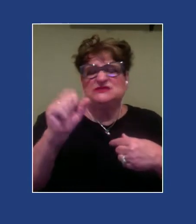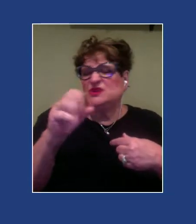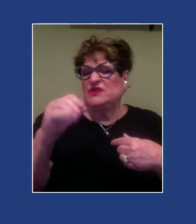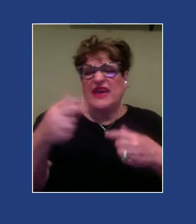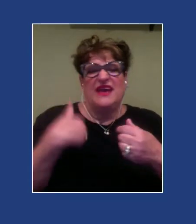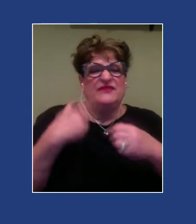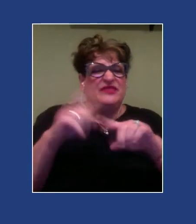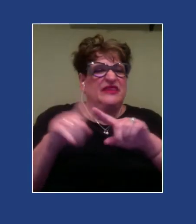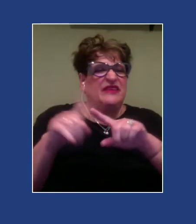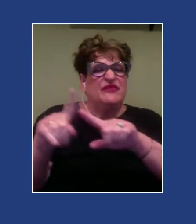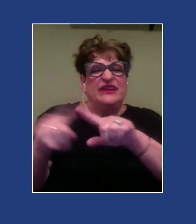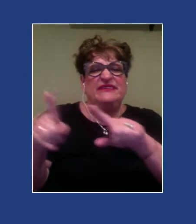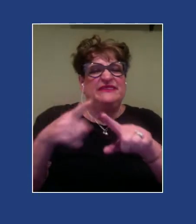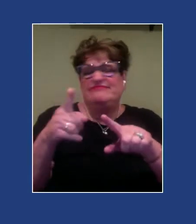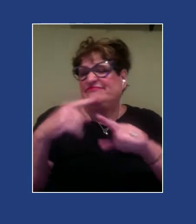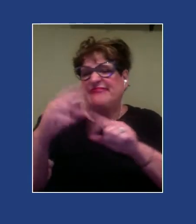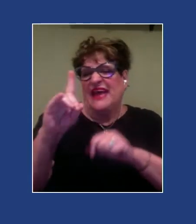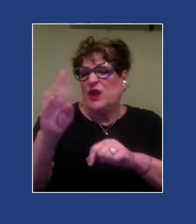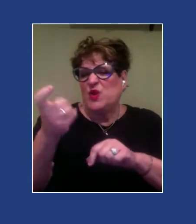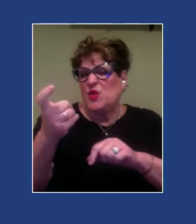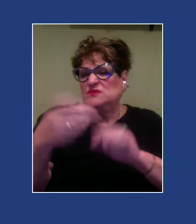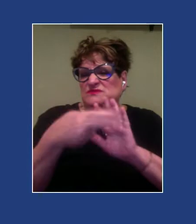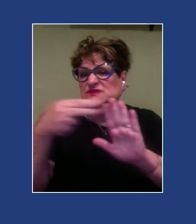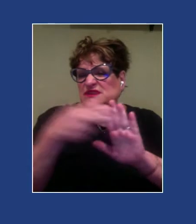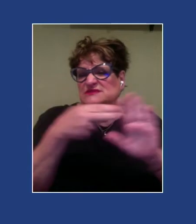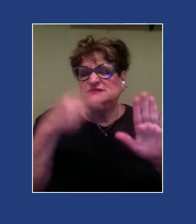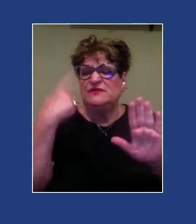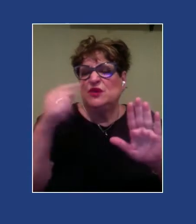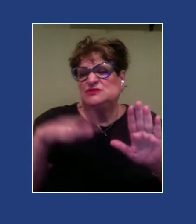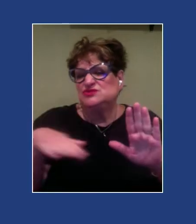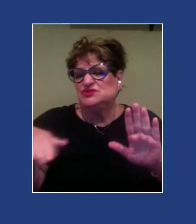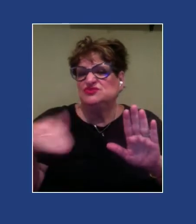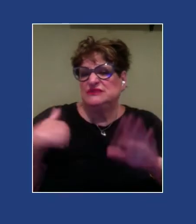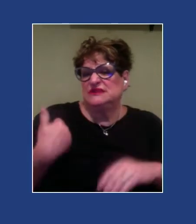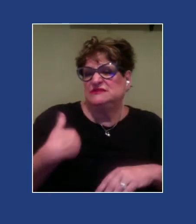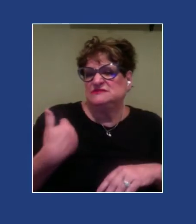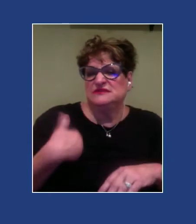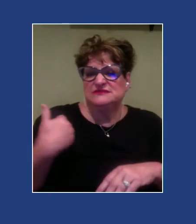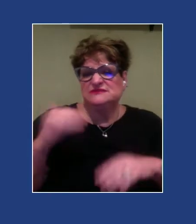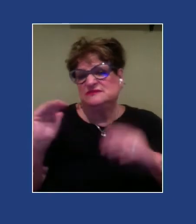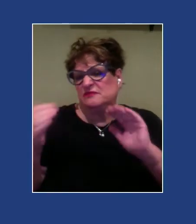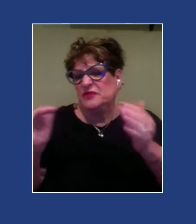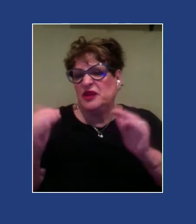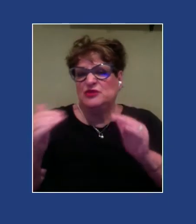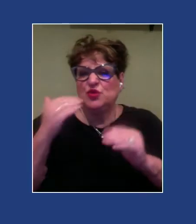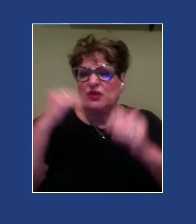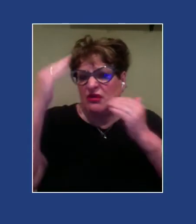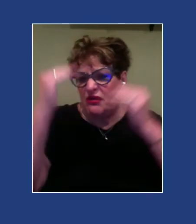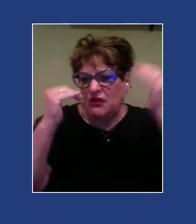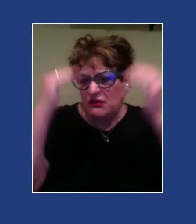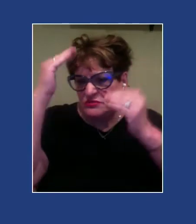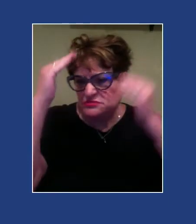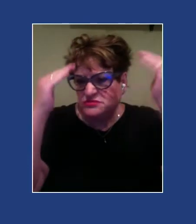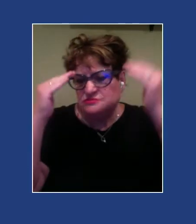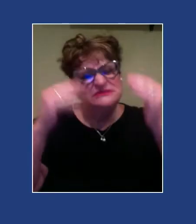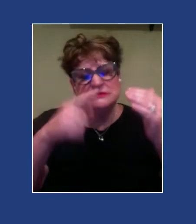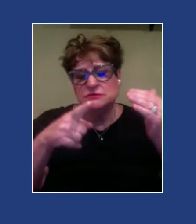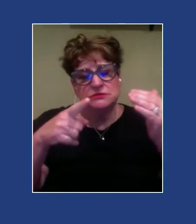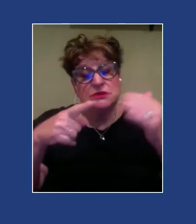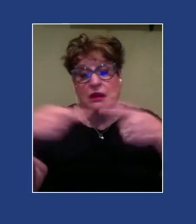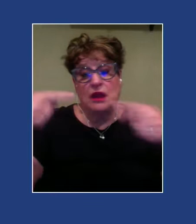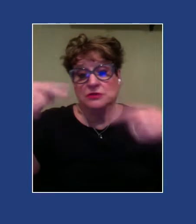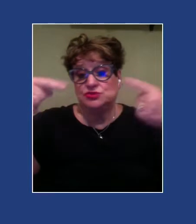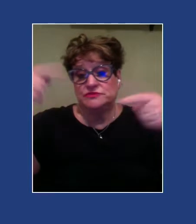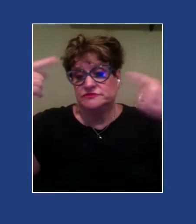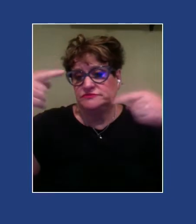different diagnoses, slightly for children and adolescents than there are for adults. Again, this is very controversial, having any